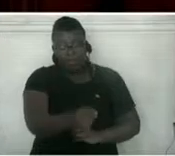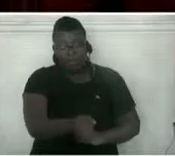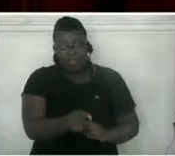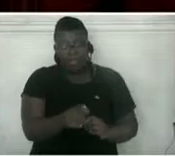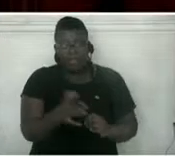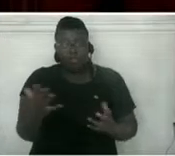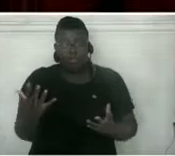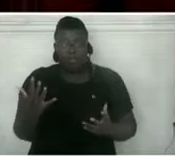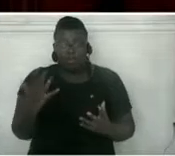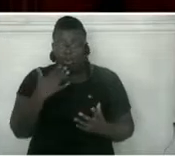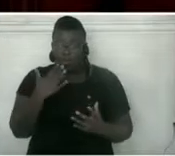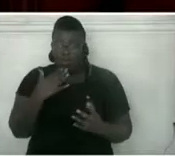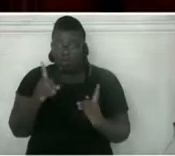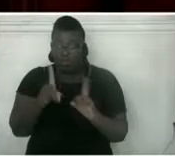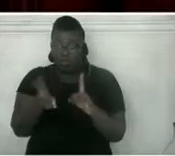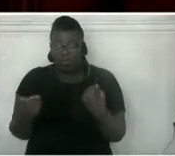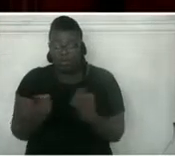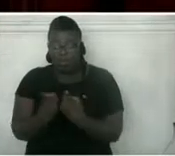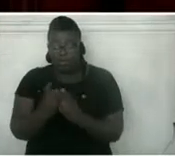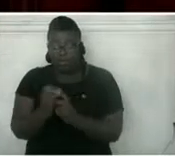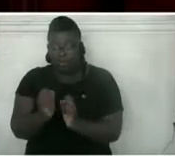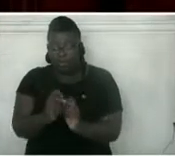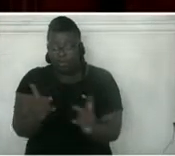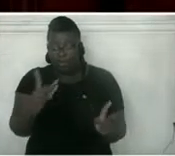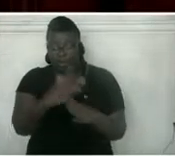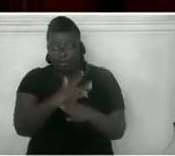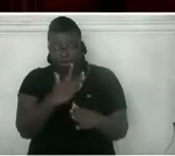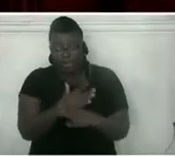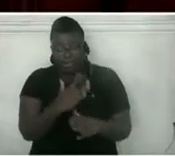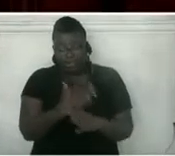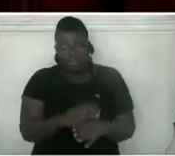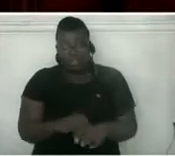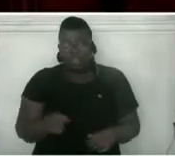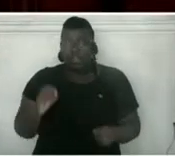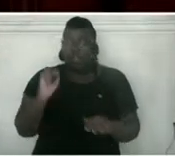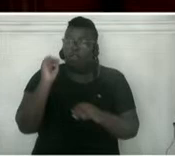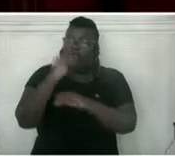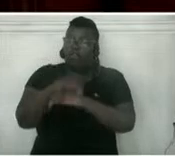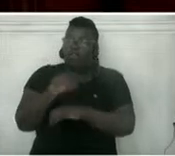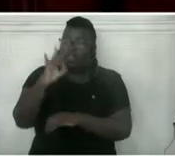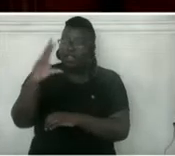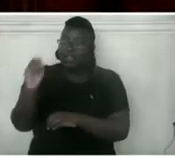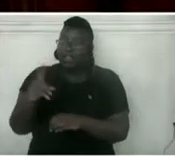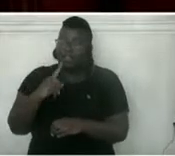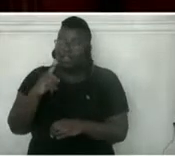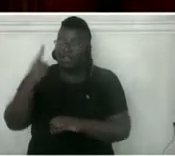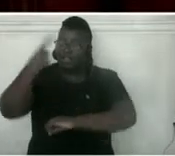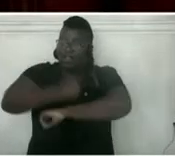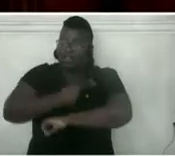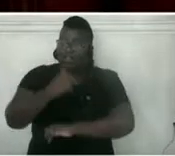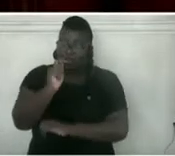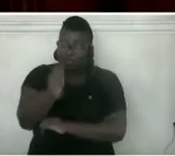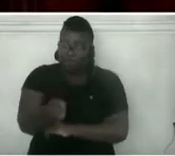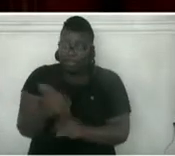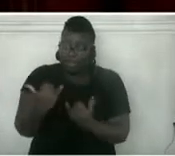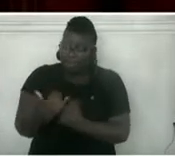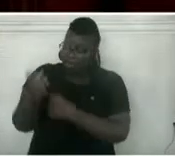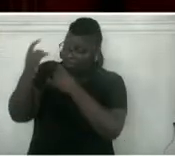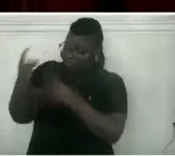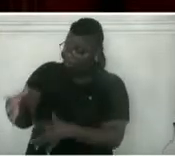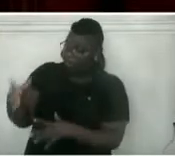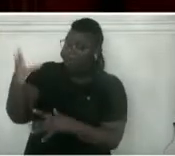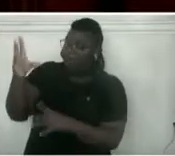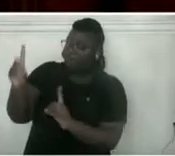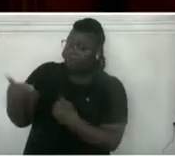of Public Works, and those that take more than 30 days to be paid. And we have instructed the department